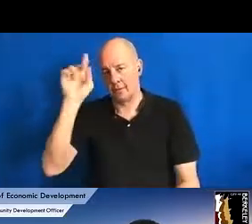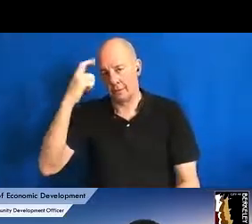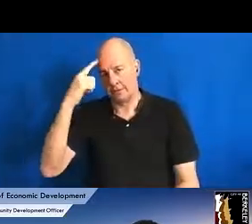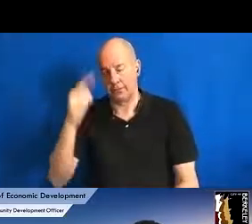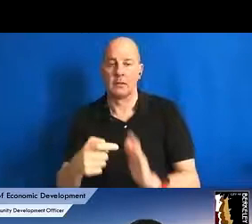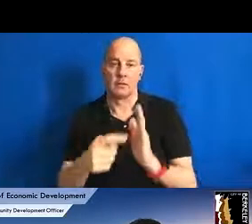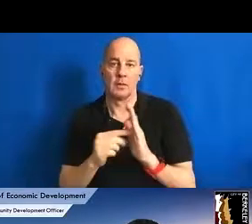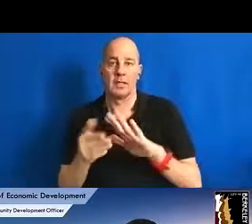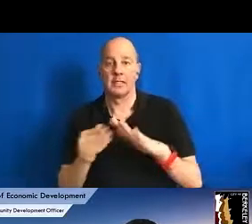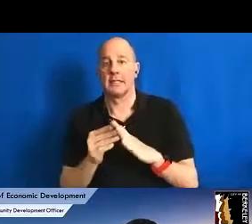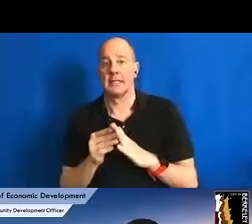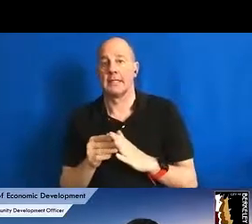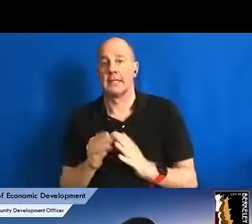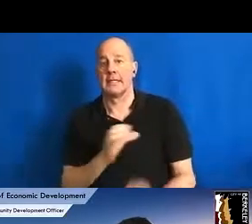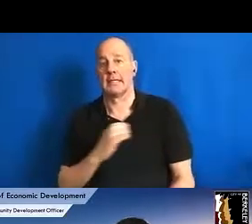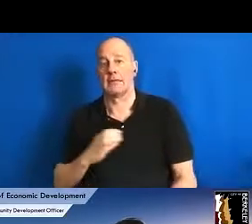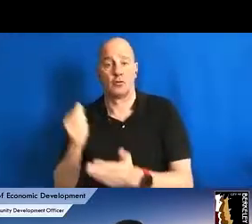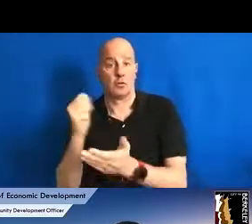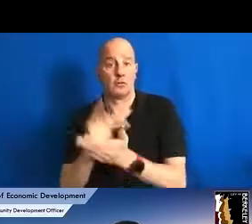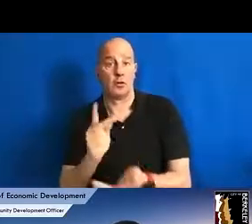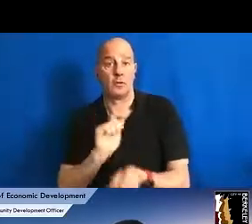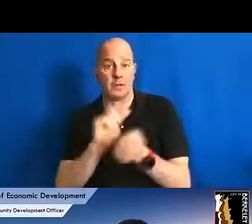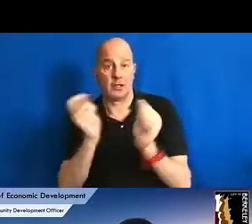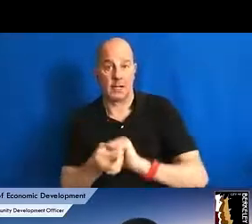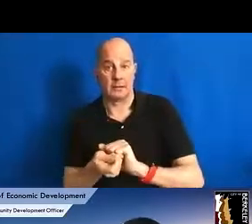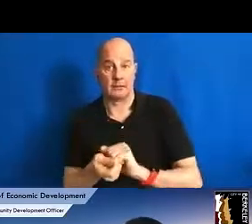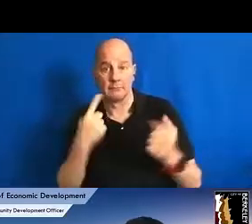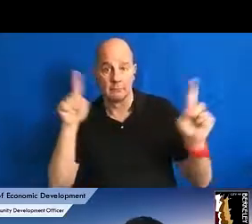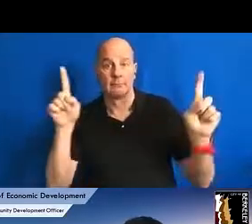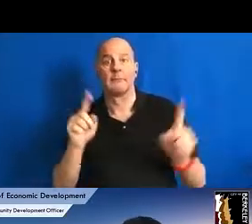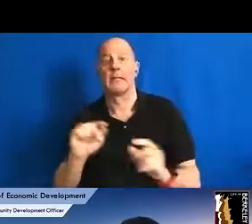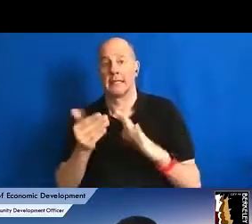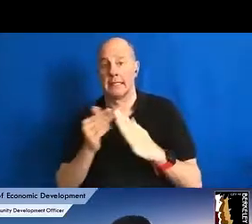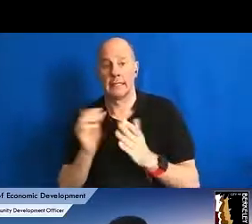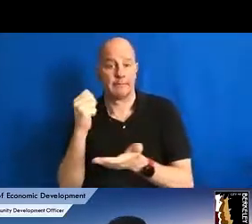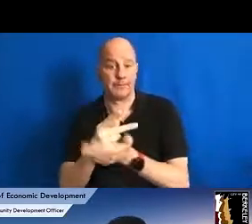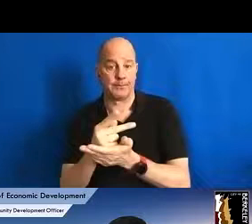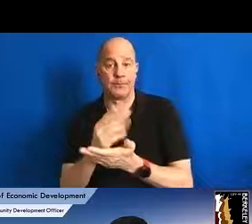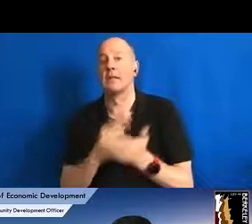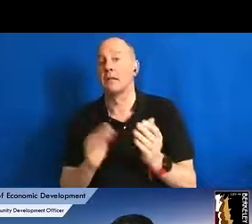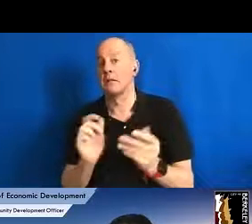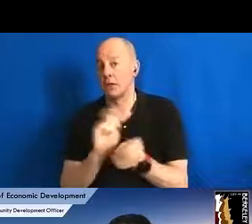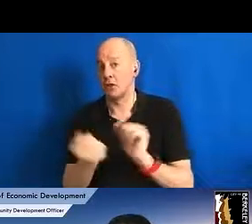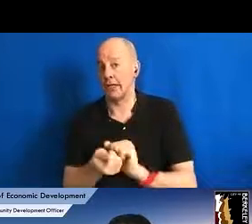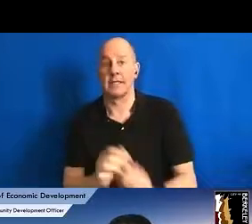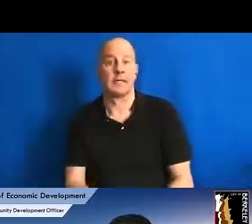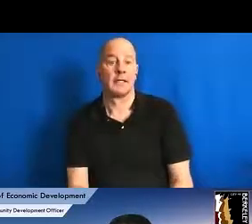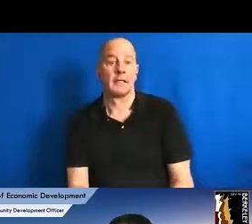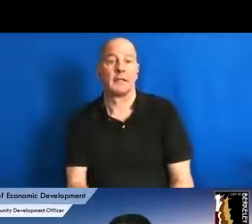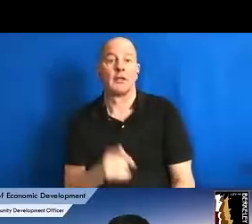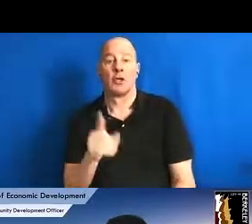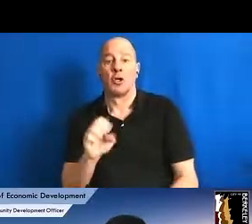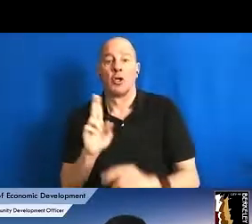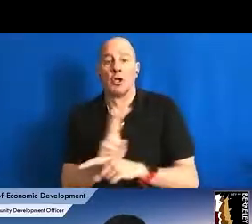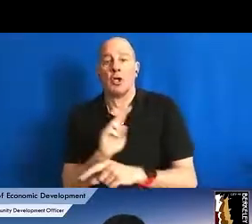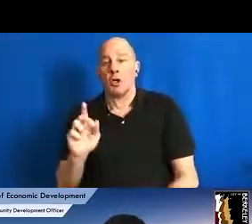to approve the changes to those plans. And they did that. And so some of the changes is that it allows the use of loan